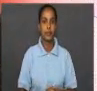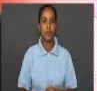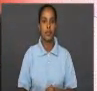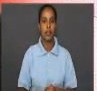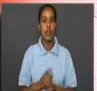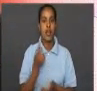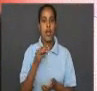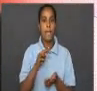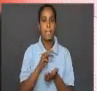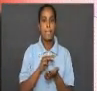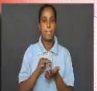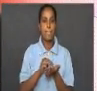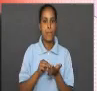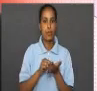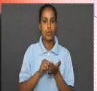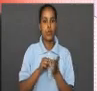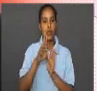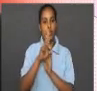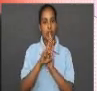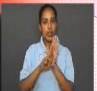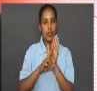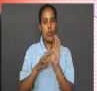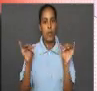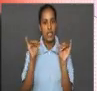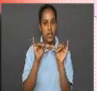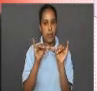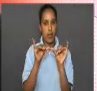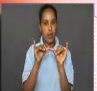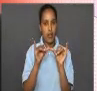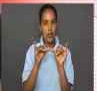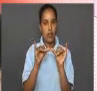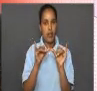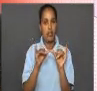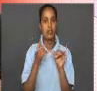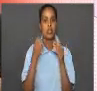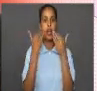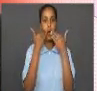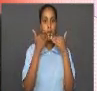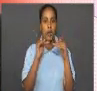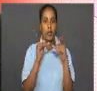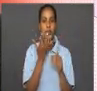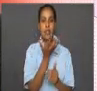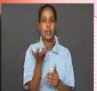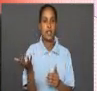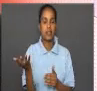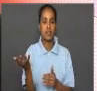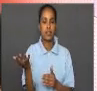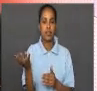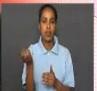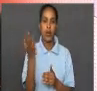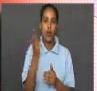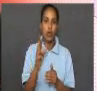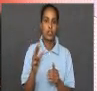A mole is a unit of measurement for the amount of substance